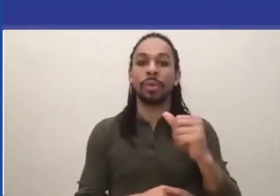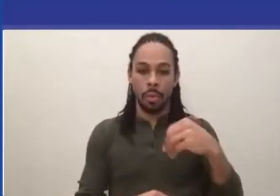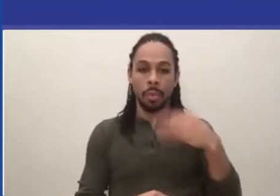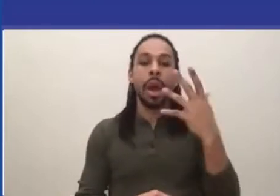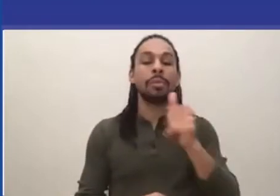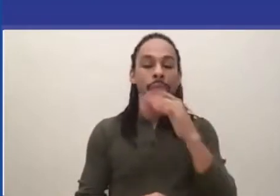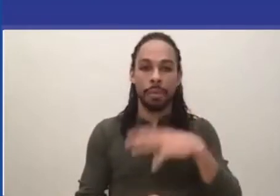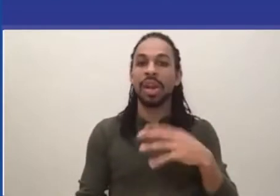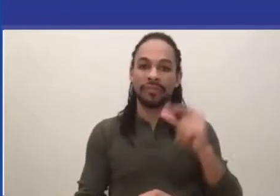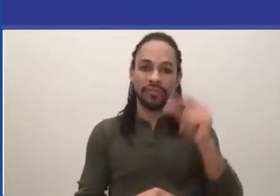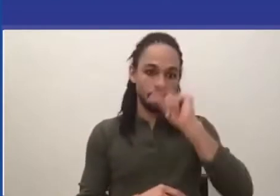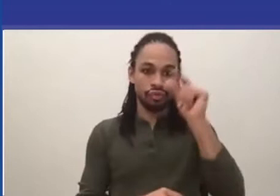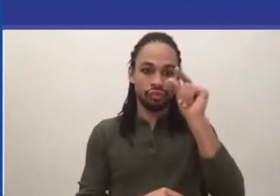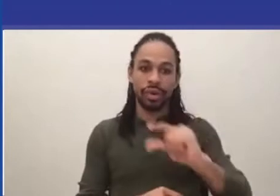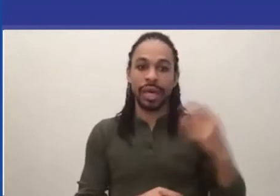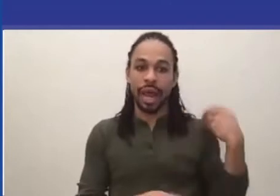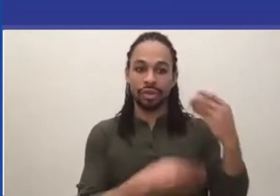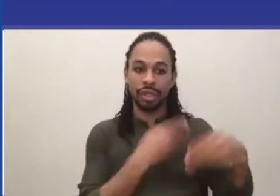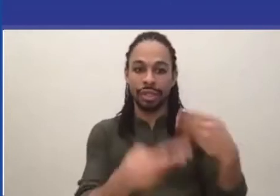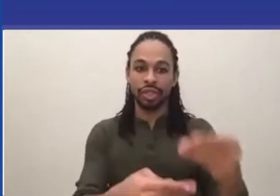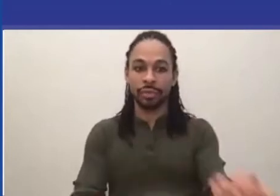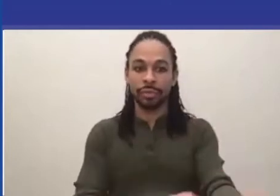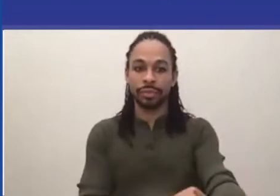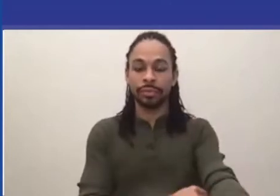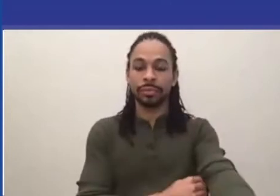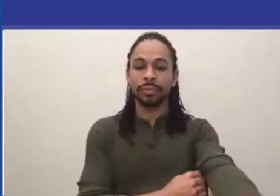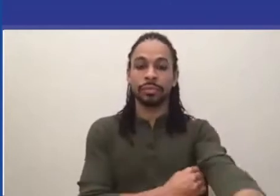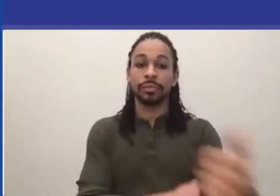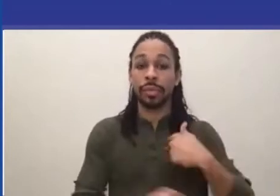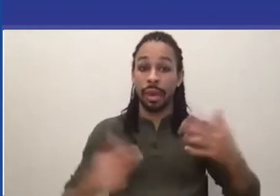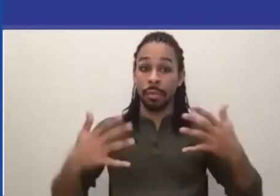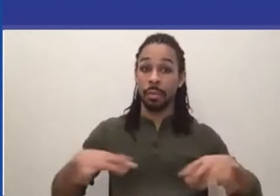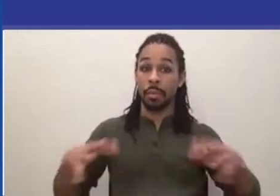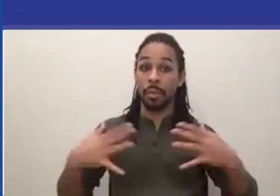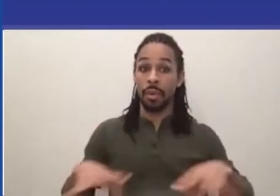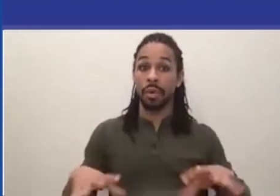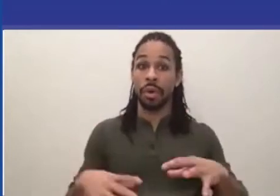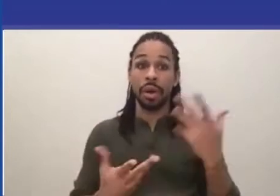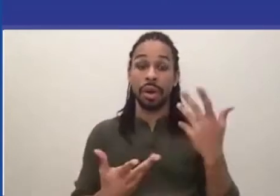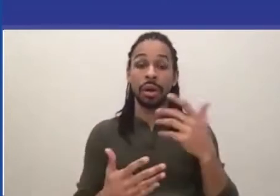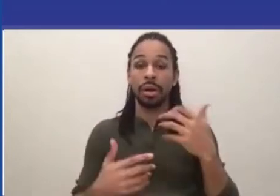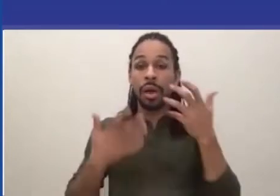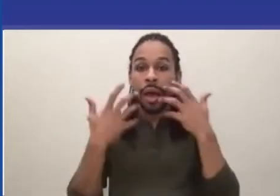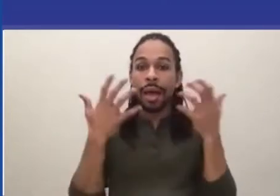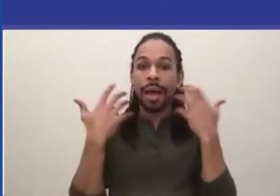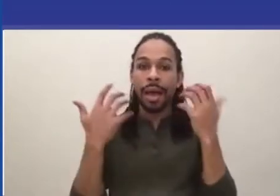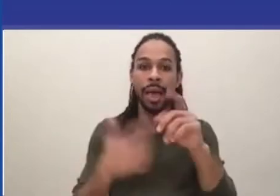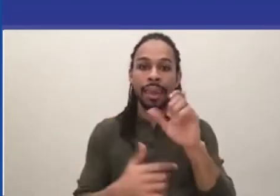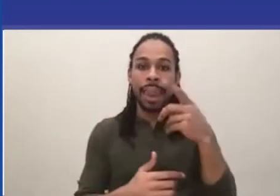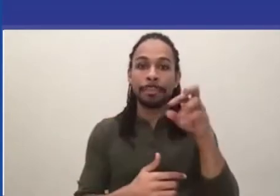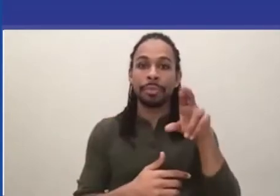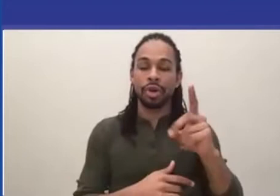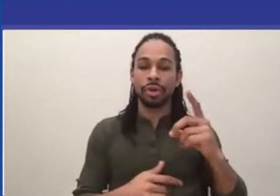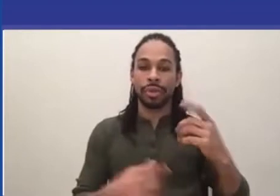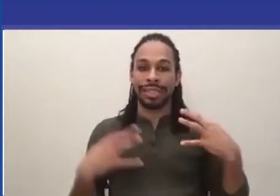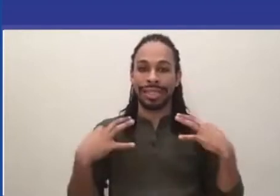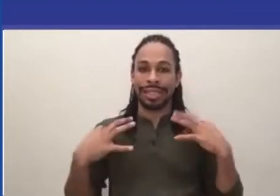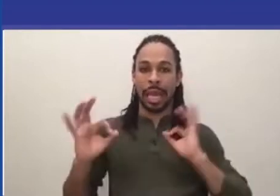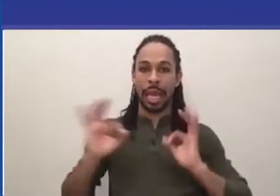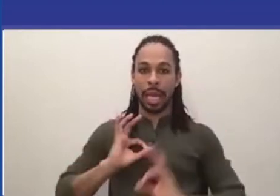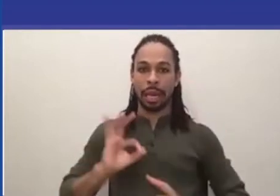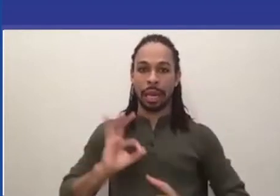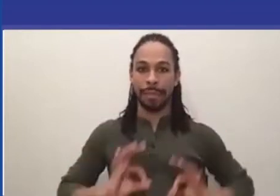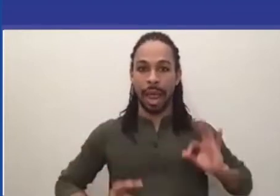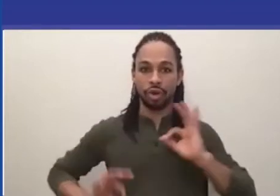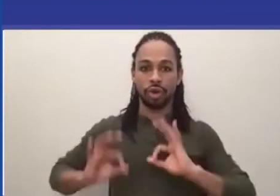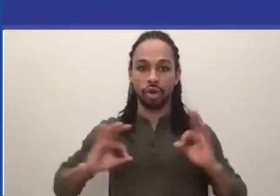skin patterned sweatshirt, and I have highlighted blonde, gray, and brown hair that's